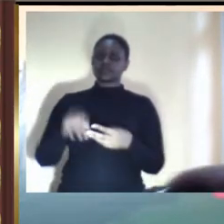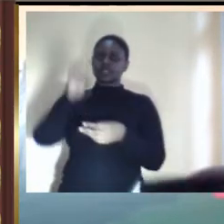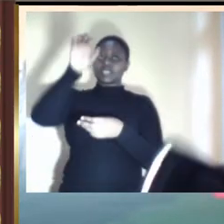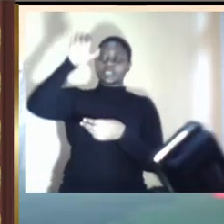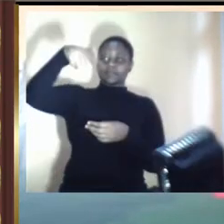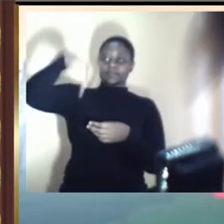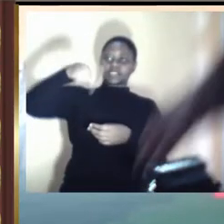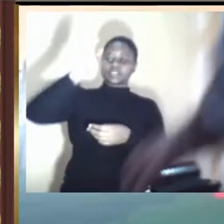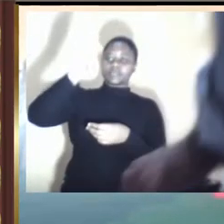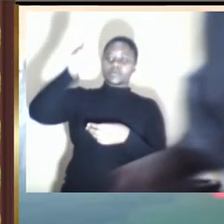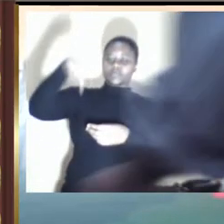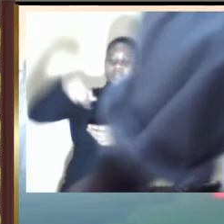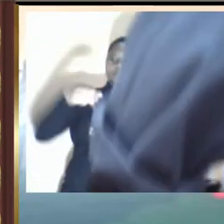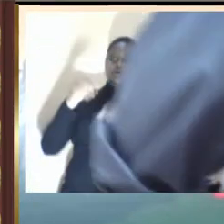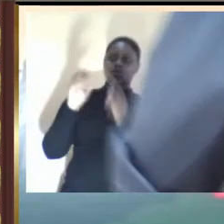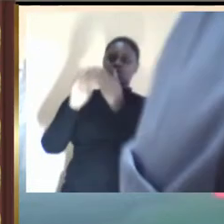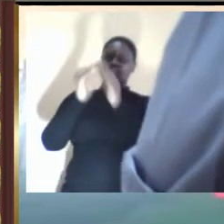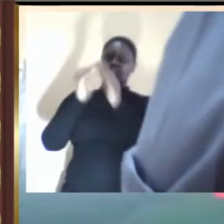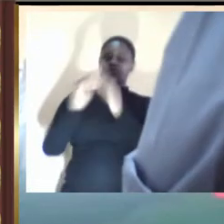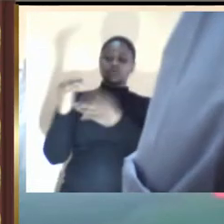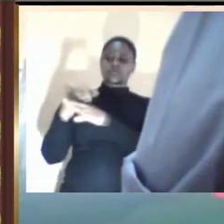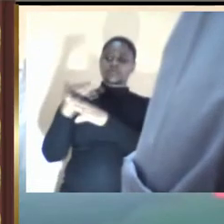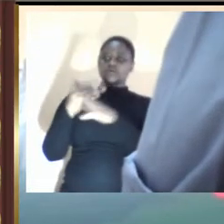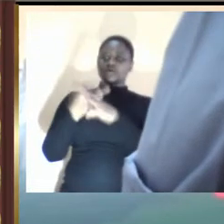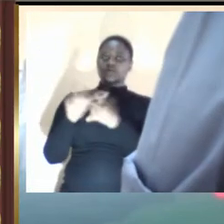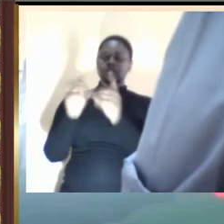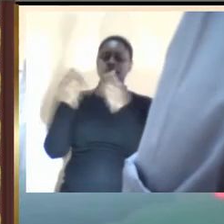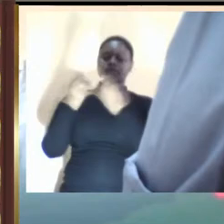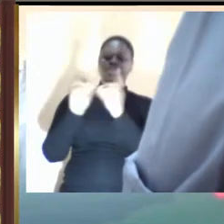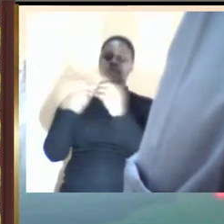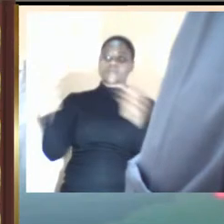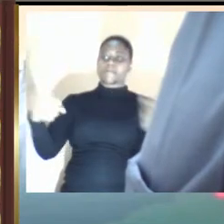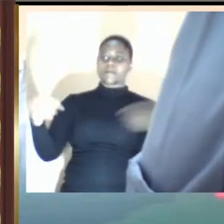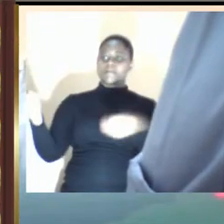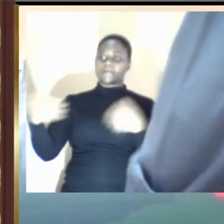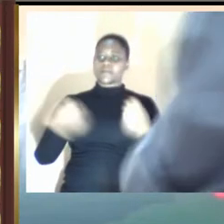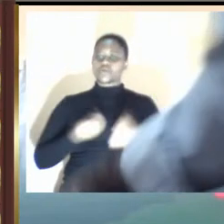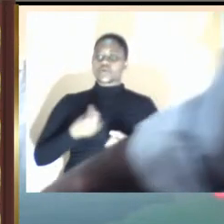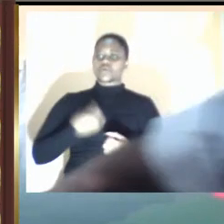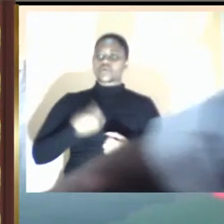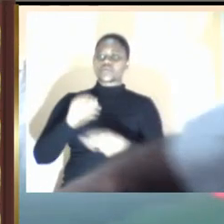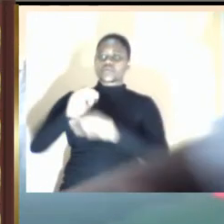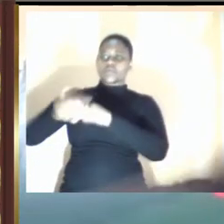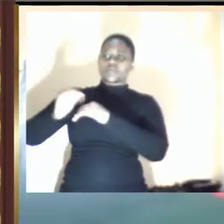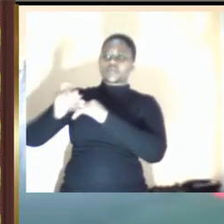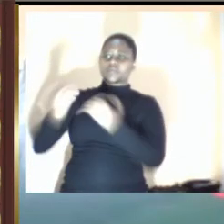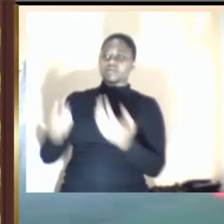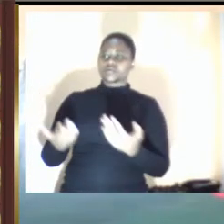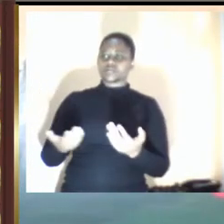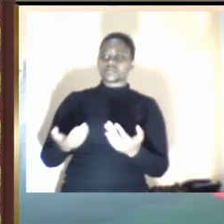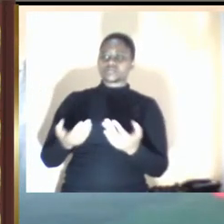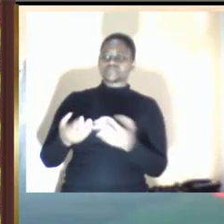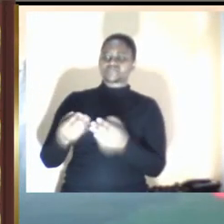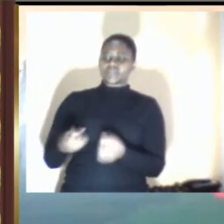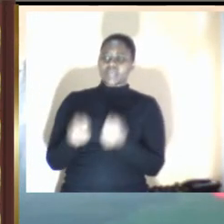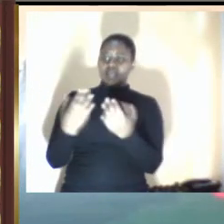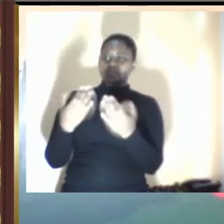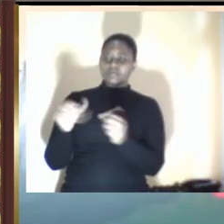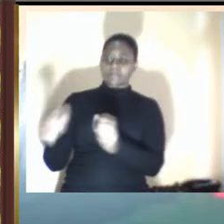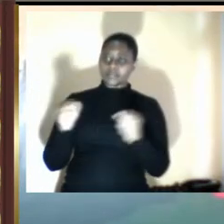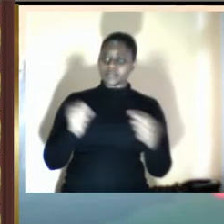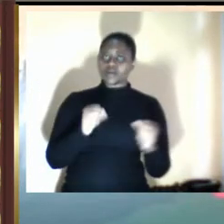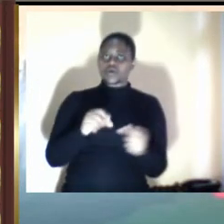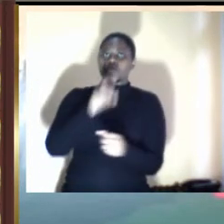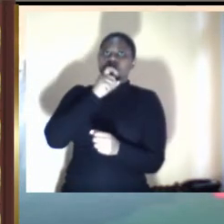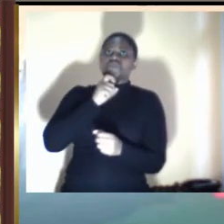EPWP Community Work Project Department will employ youth to protect and enhance sustainable use